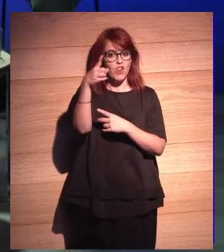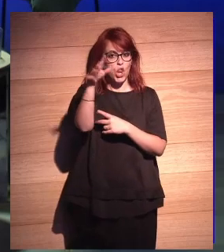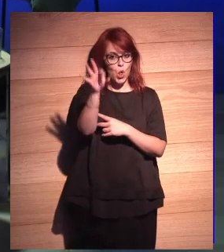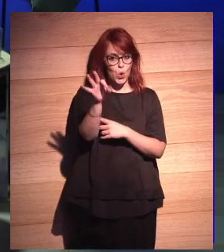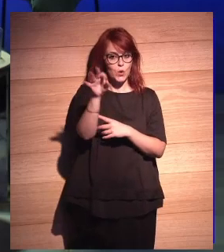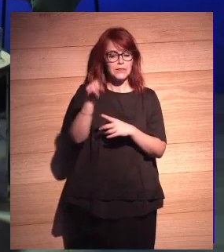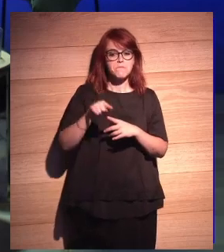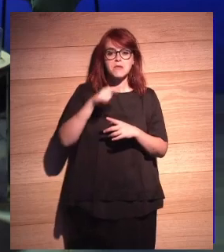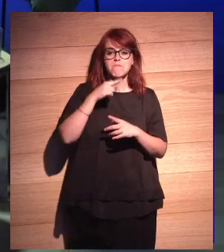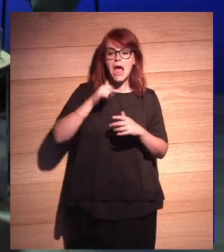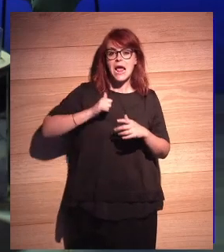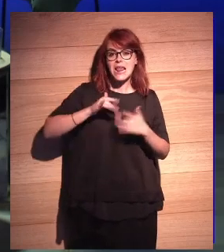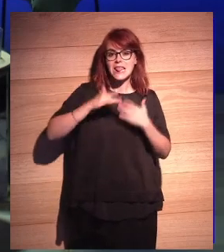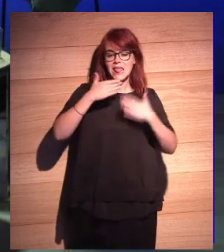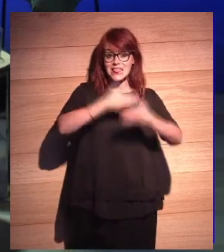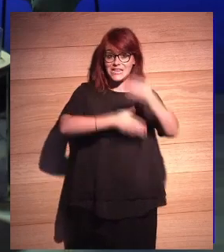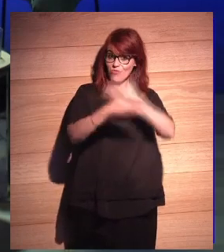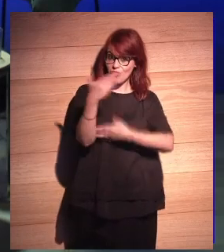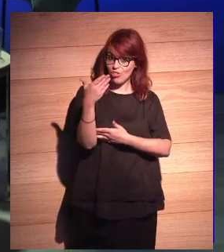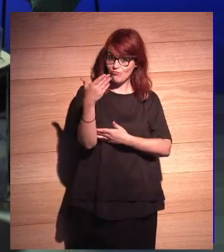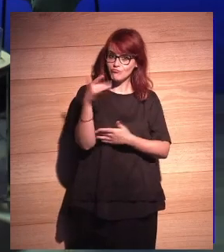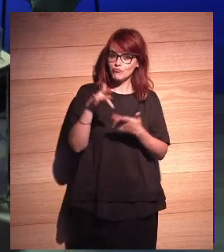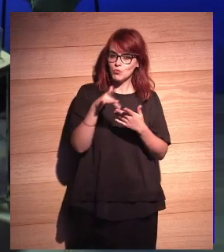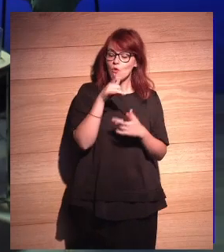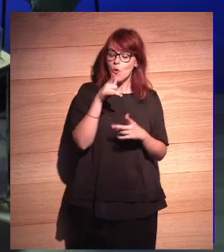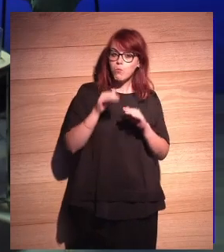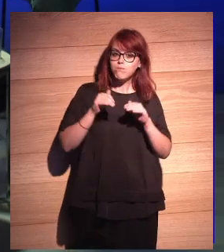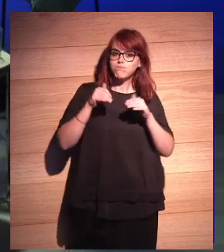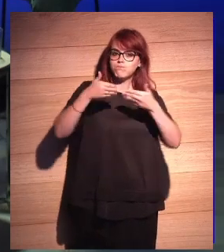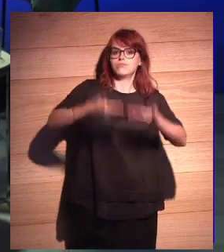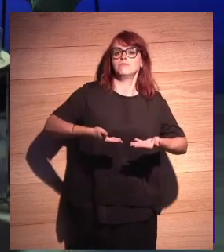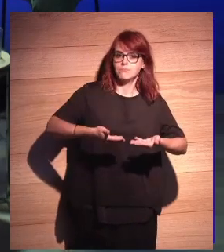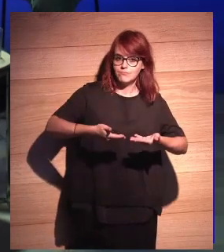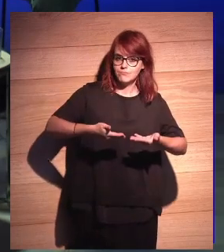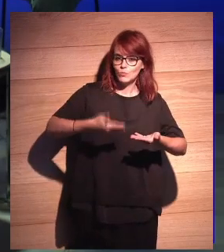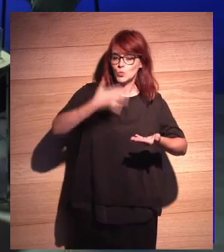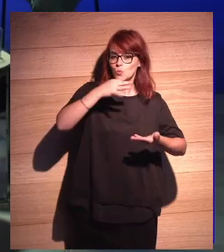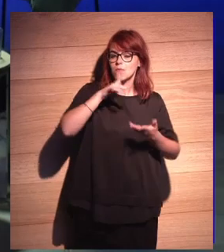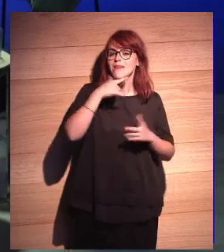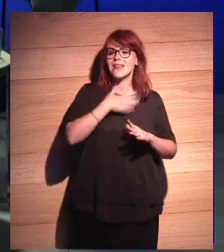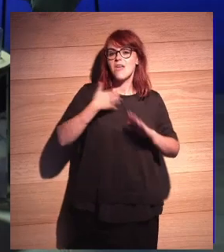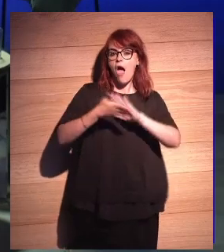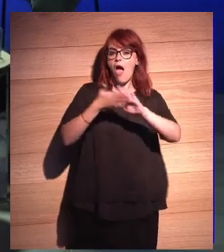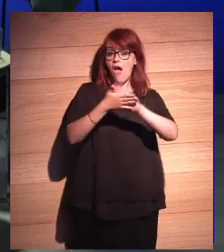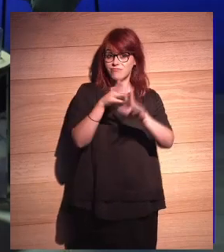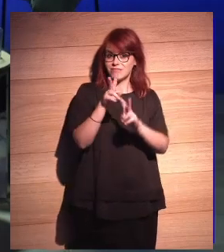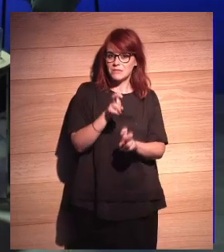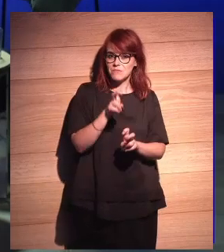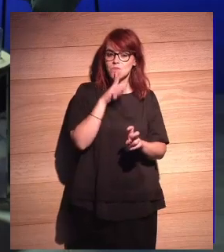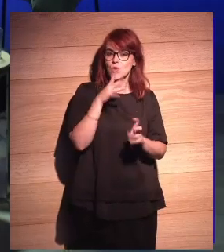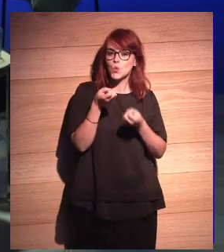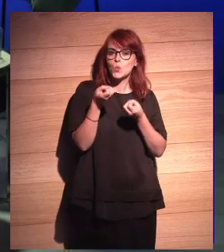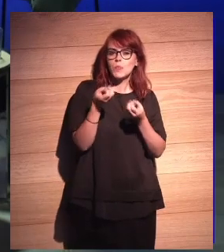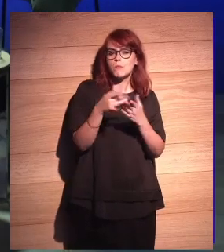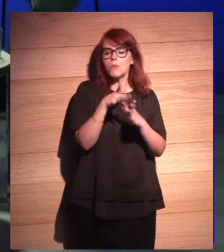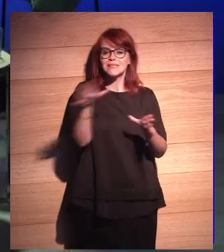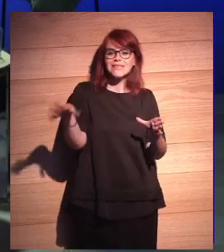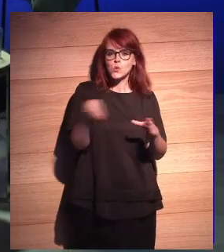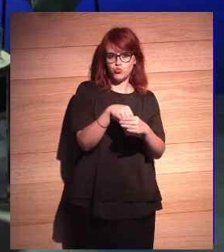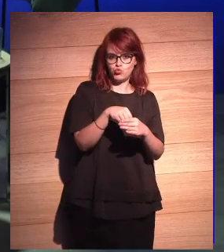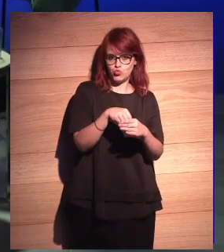for overcoming some barriers like disabilities? And I would like you to tell us a little bit